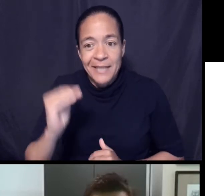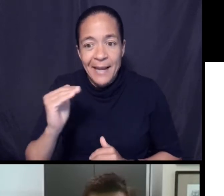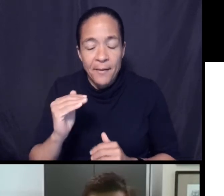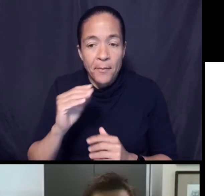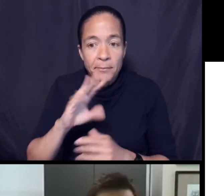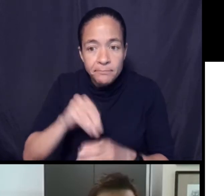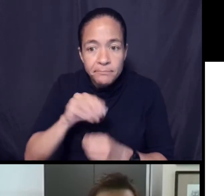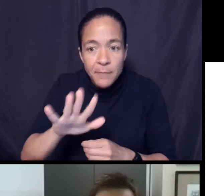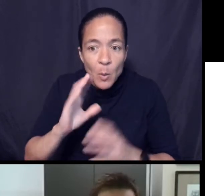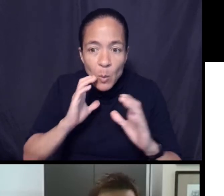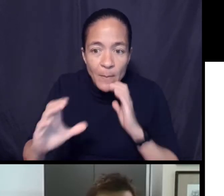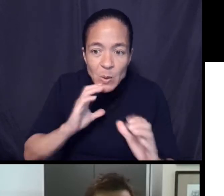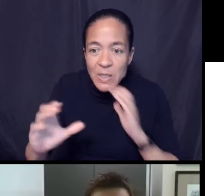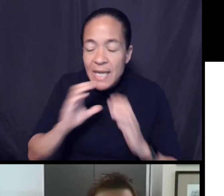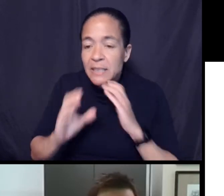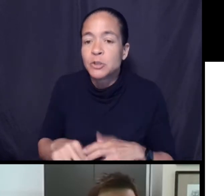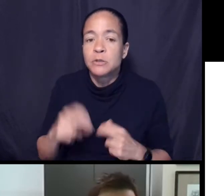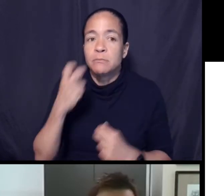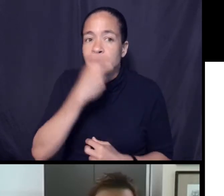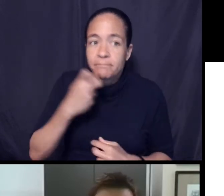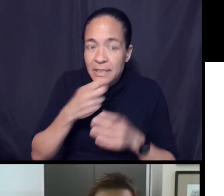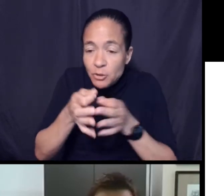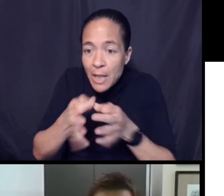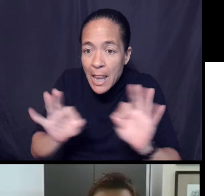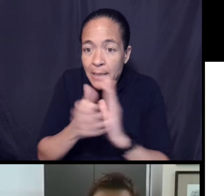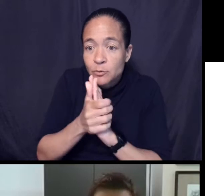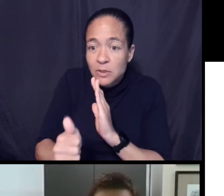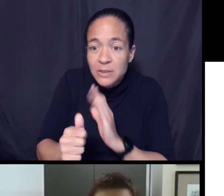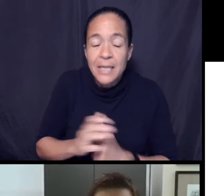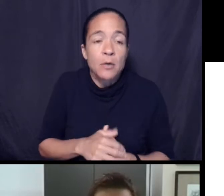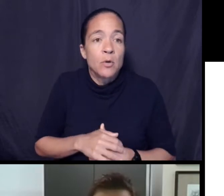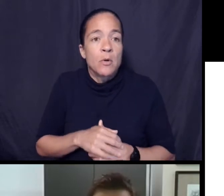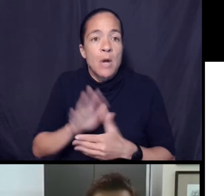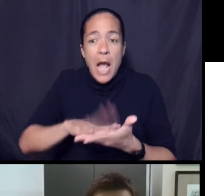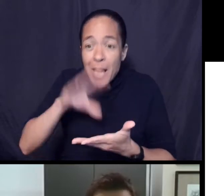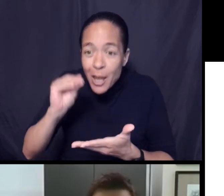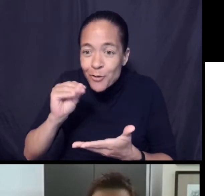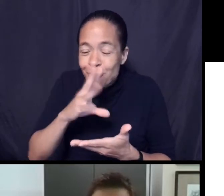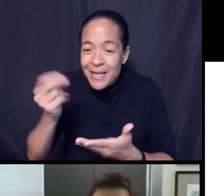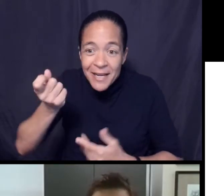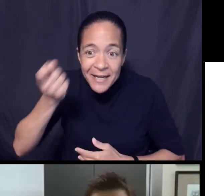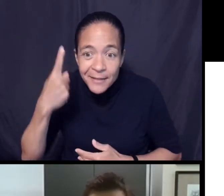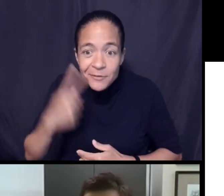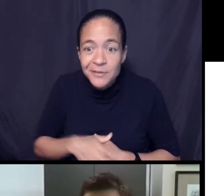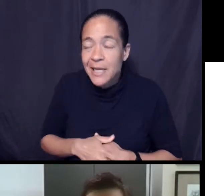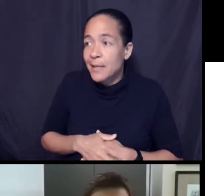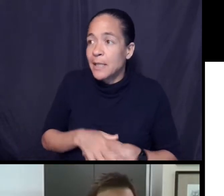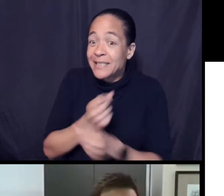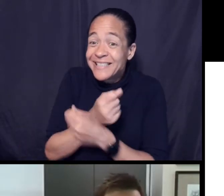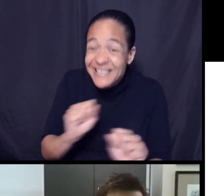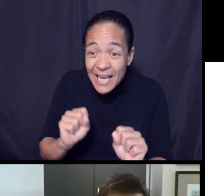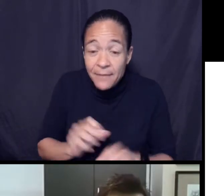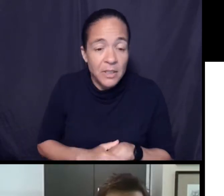or her communication, speech and language skills, learning and understanding, and even safety. Hearing alarm